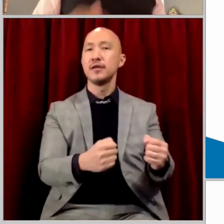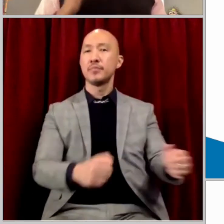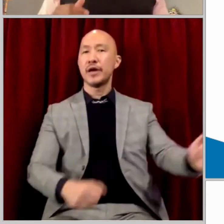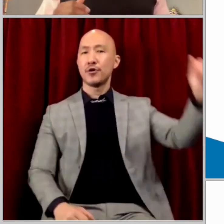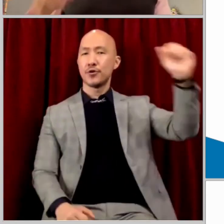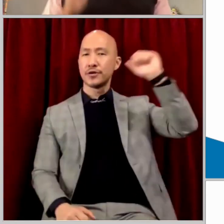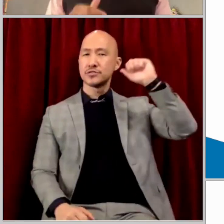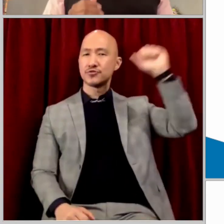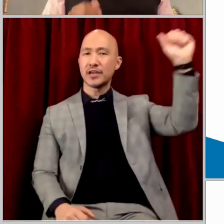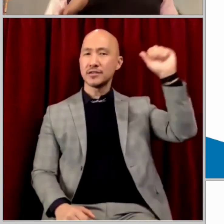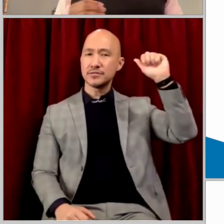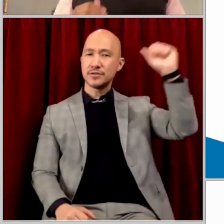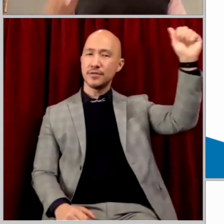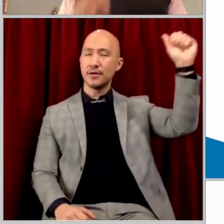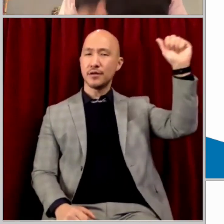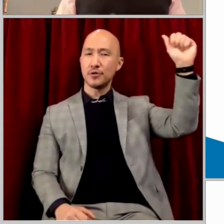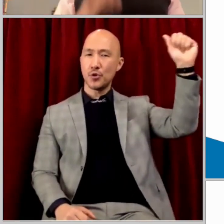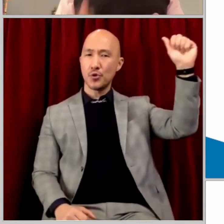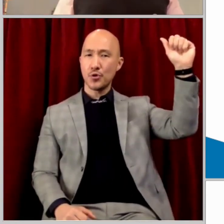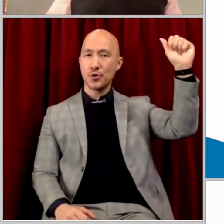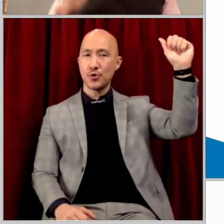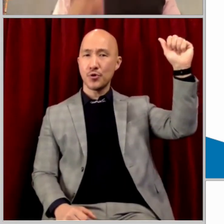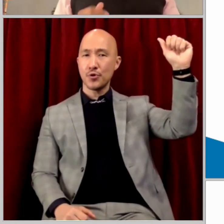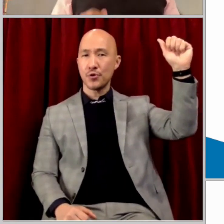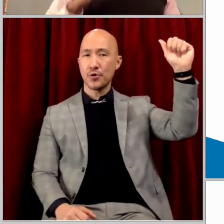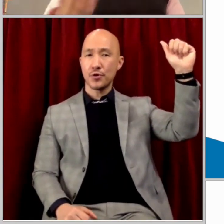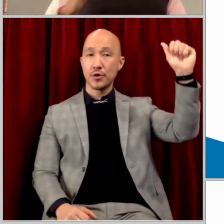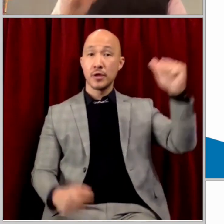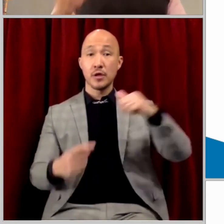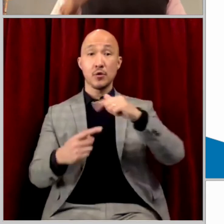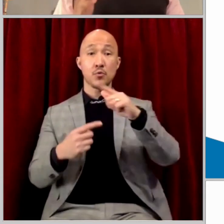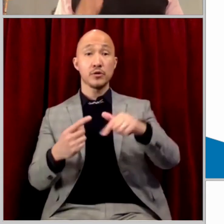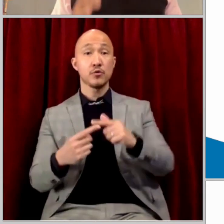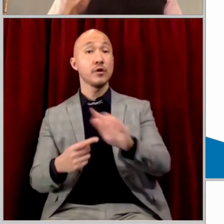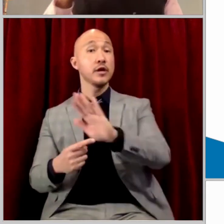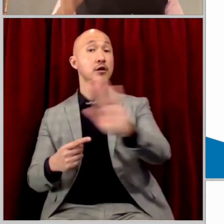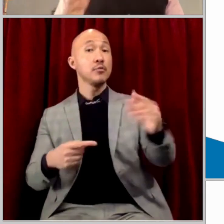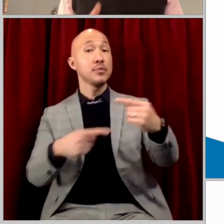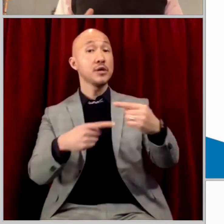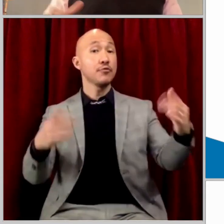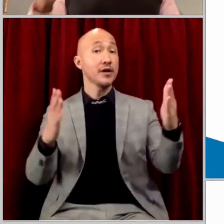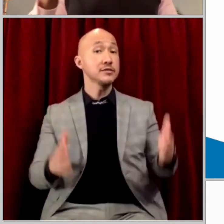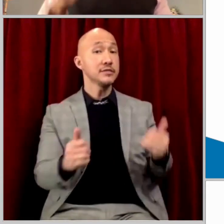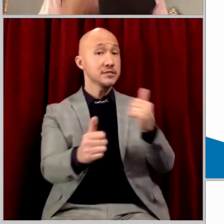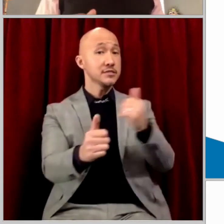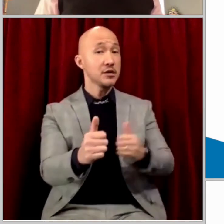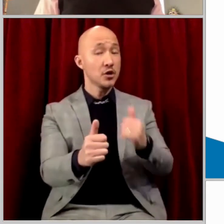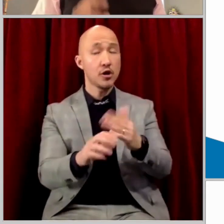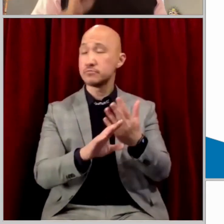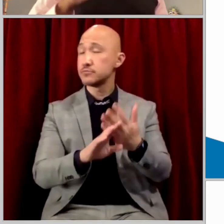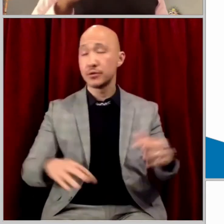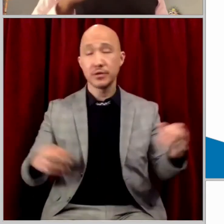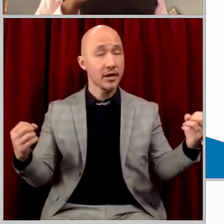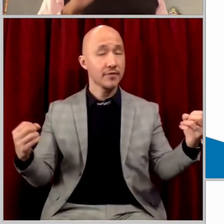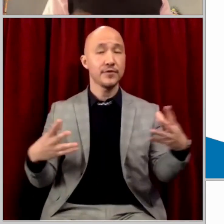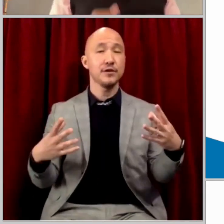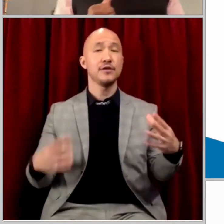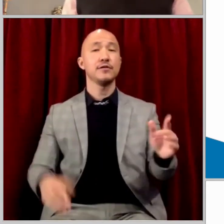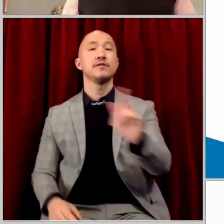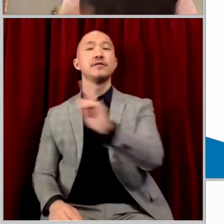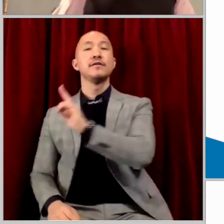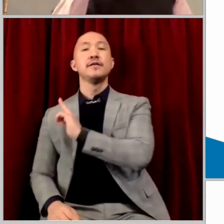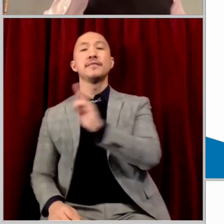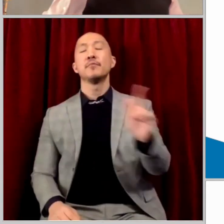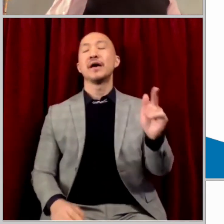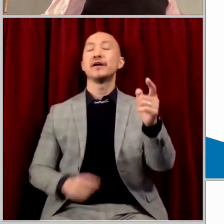honor. Power and strength to the Lord. When your enemy presses in hard, do not